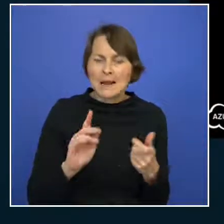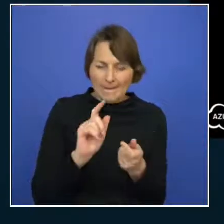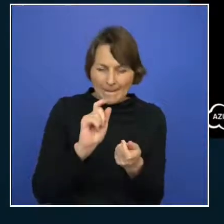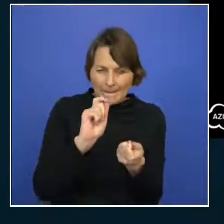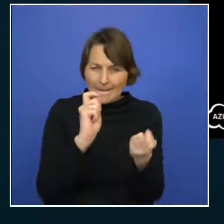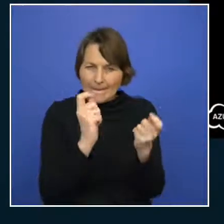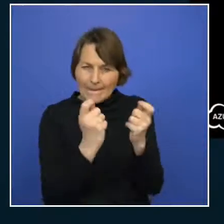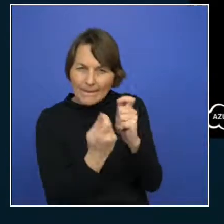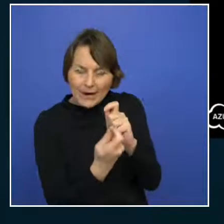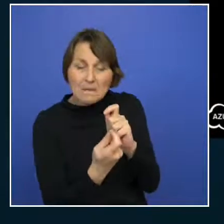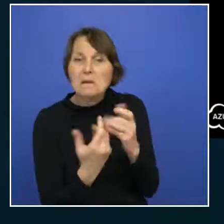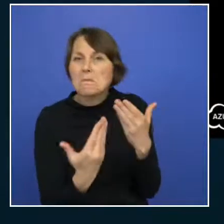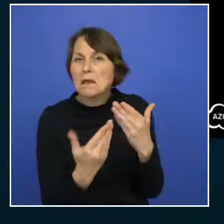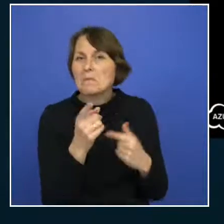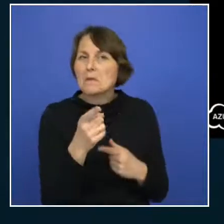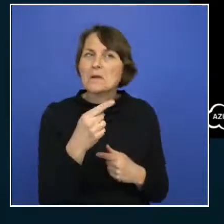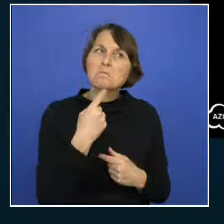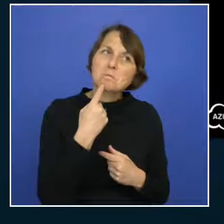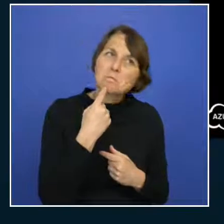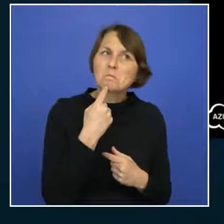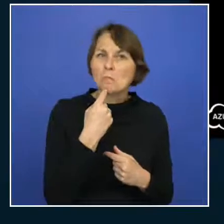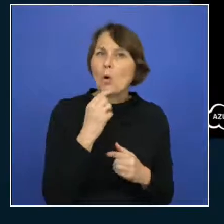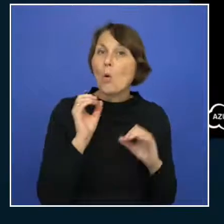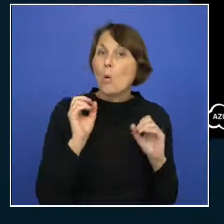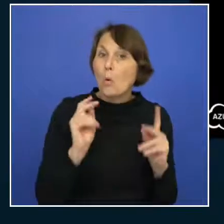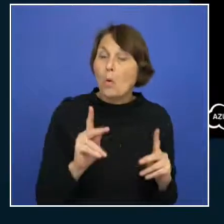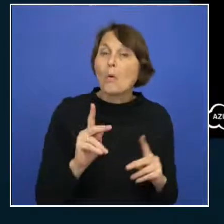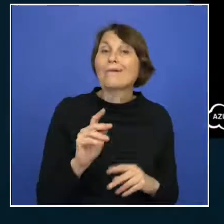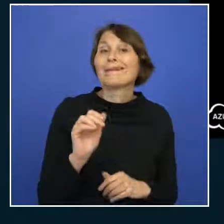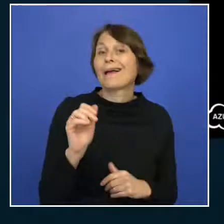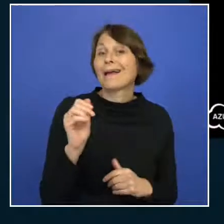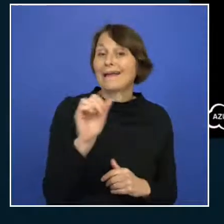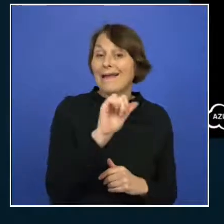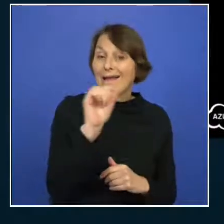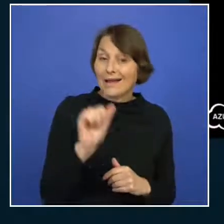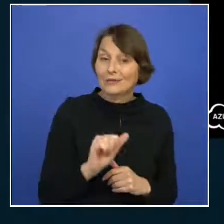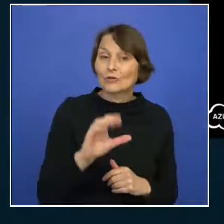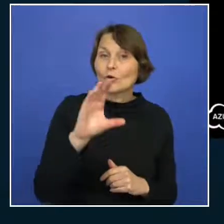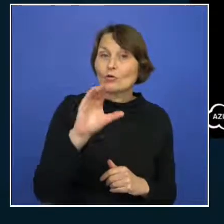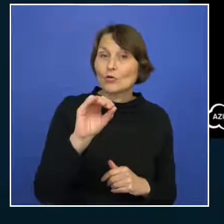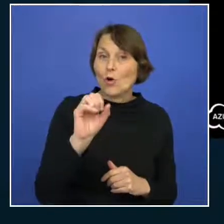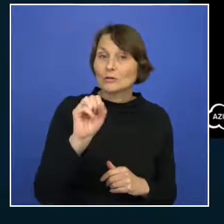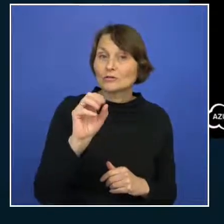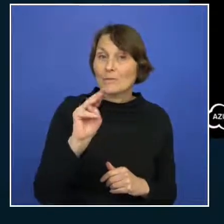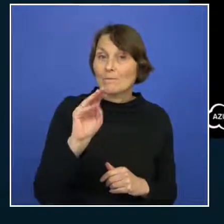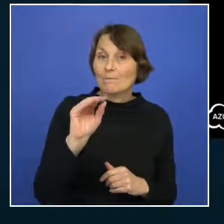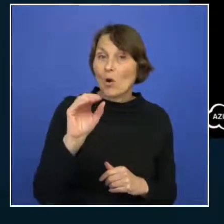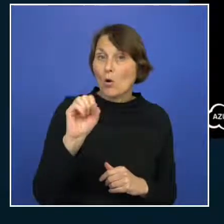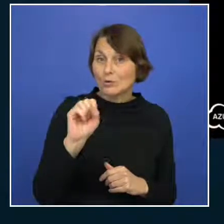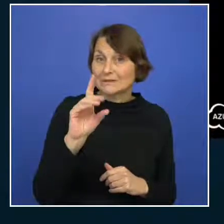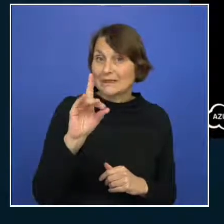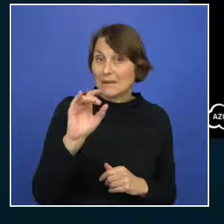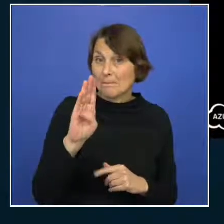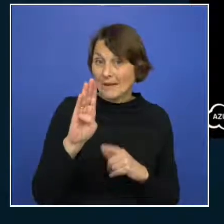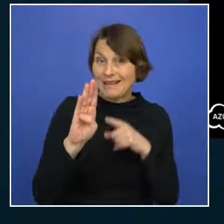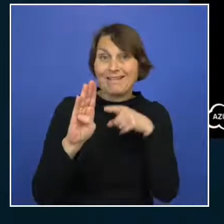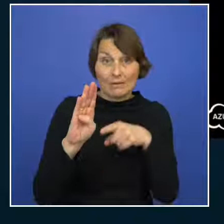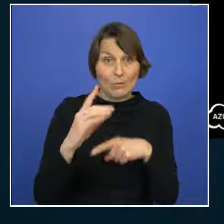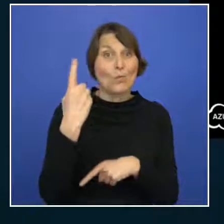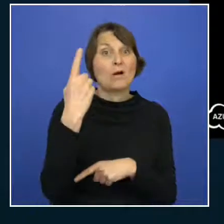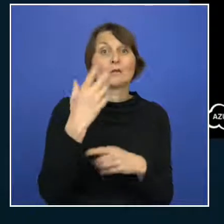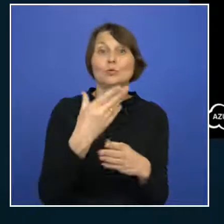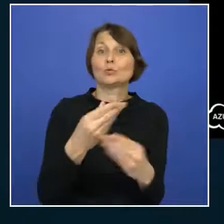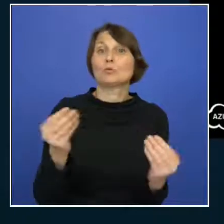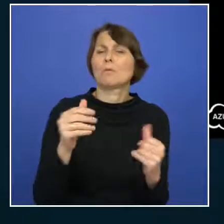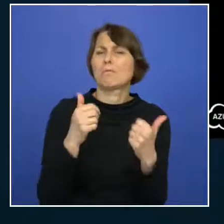could make use of Azure Cosmos DB, which is a very powerful database that allows